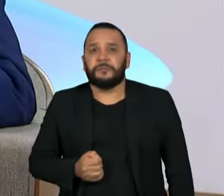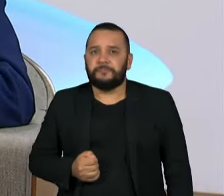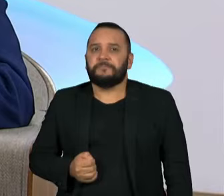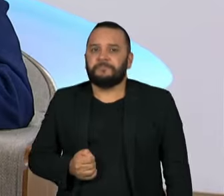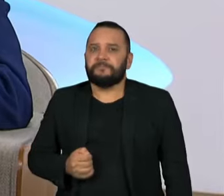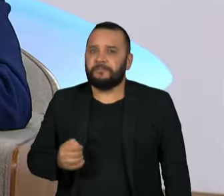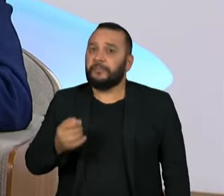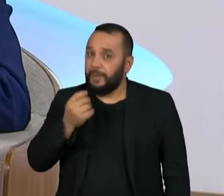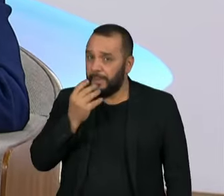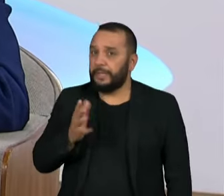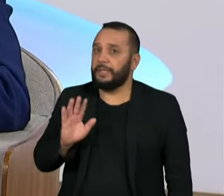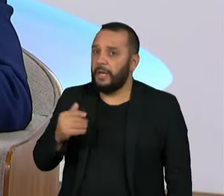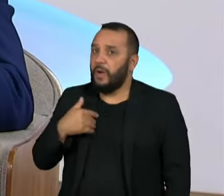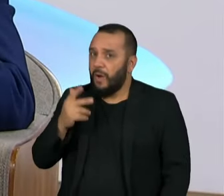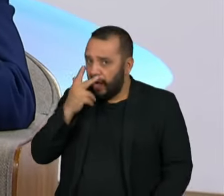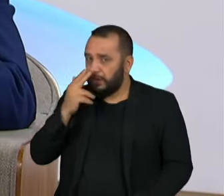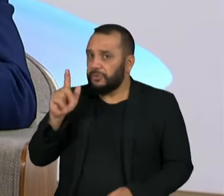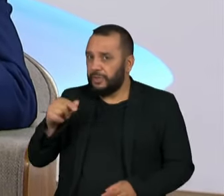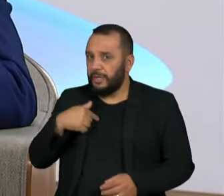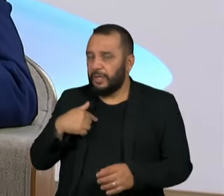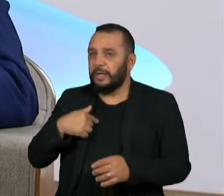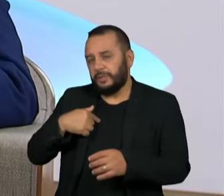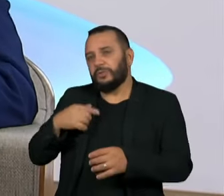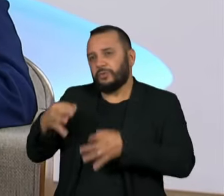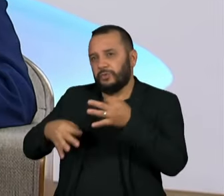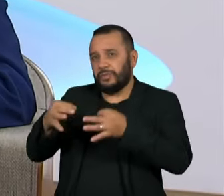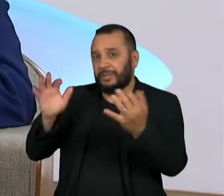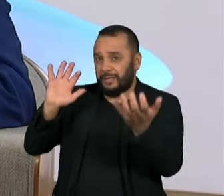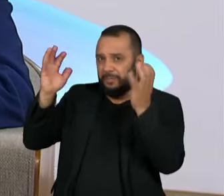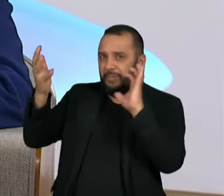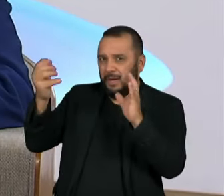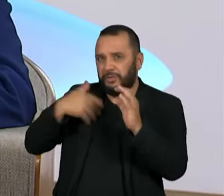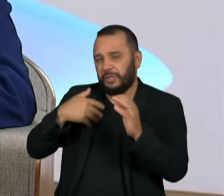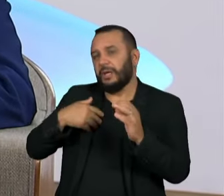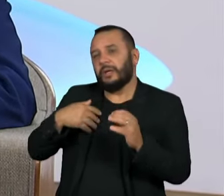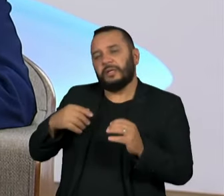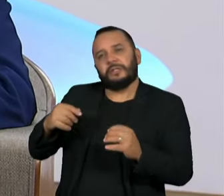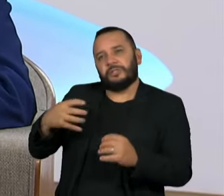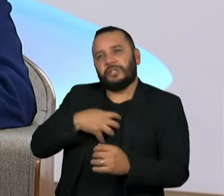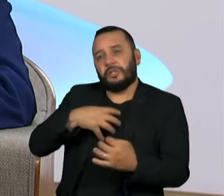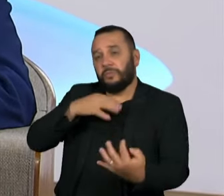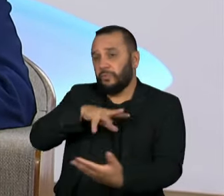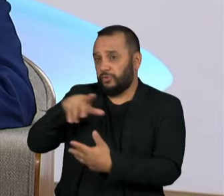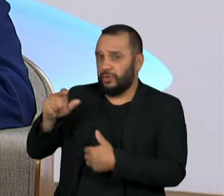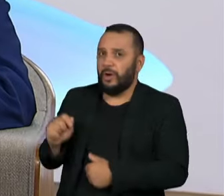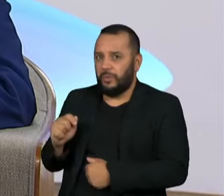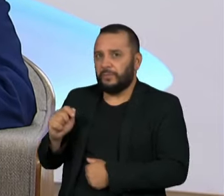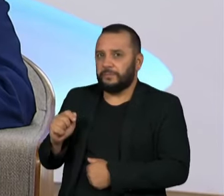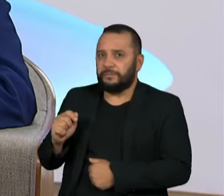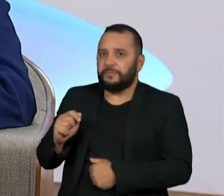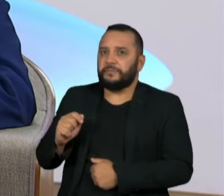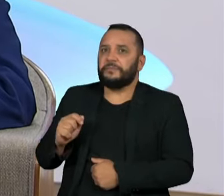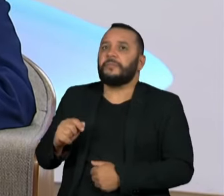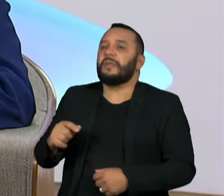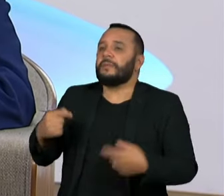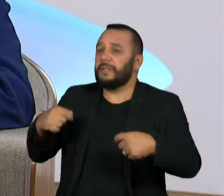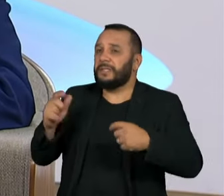Well, I think this raises the question of climate justice as a global question. Who should